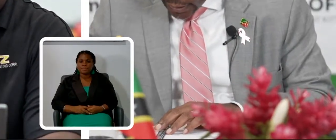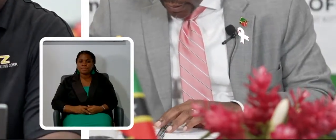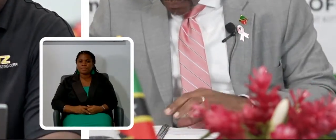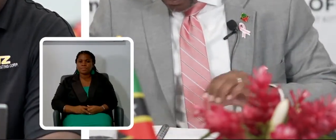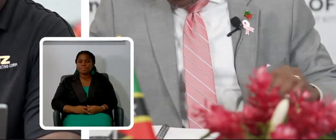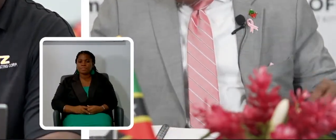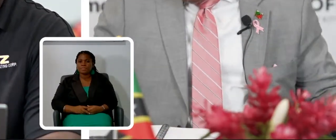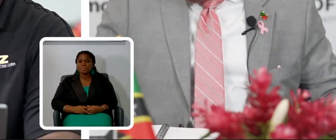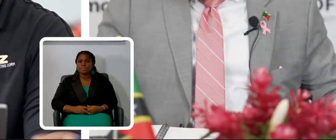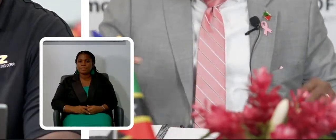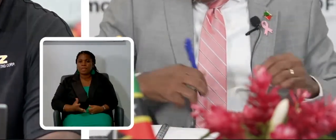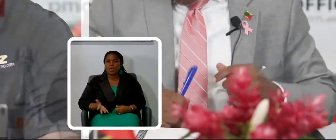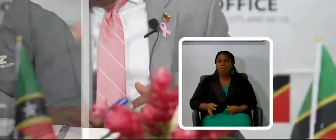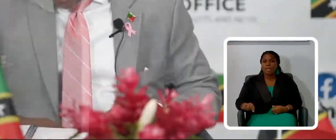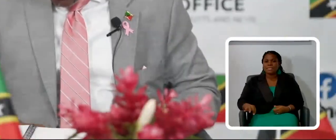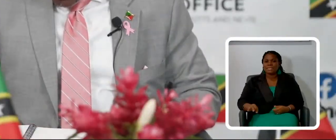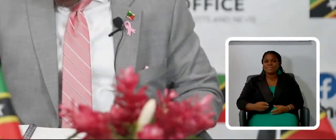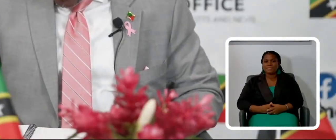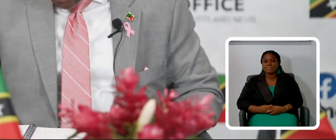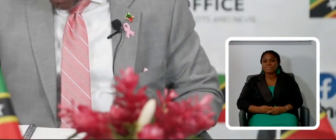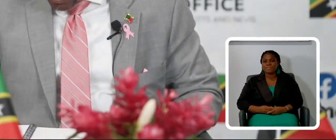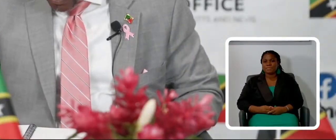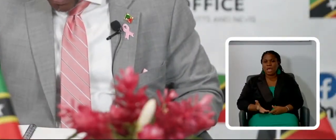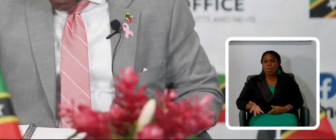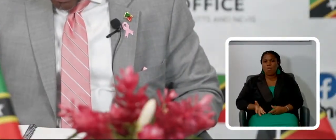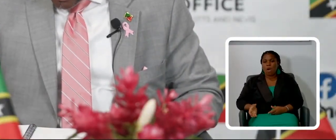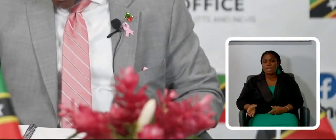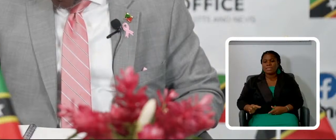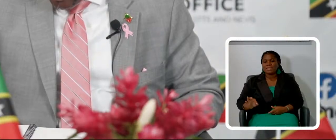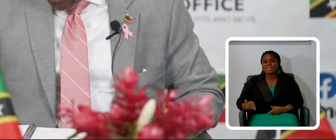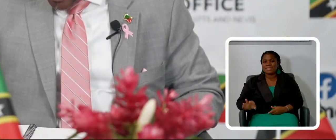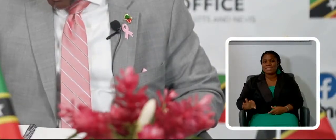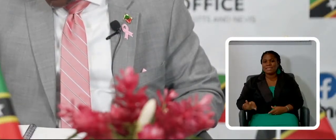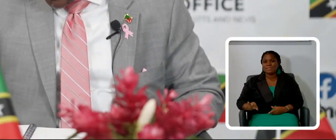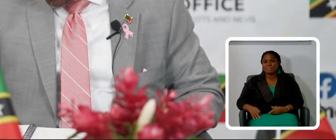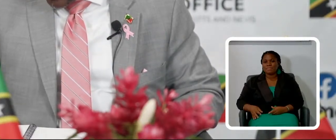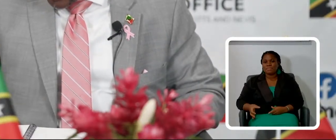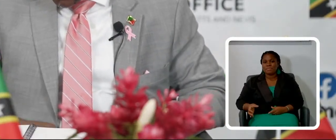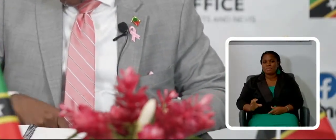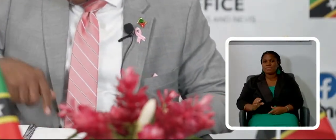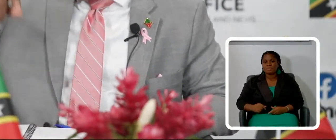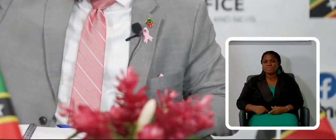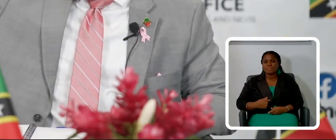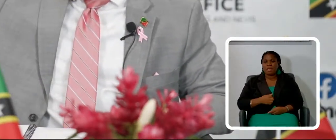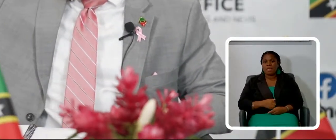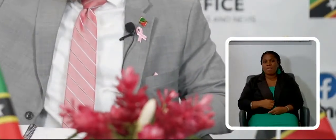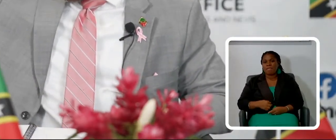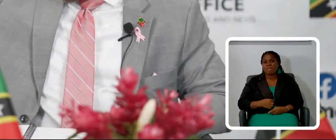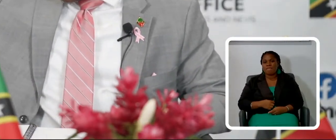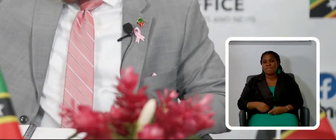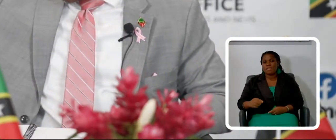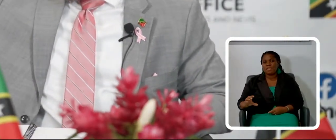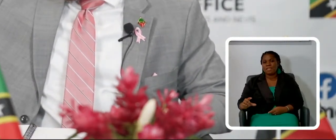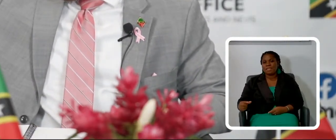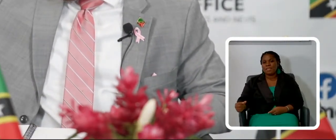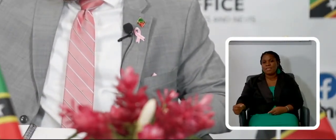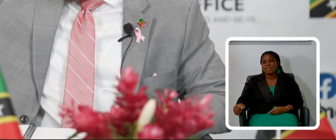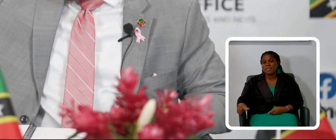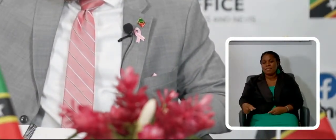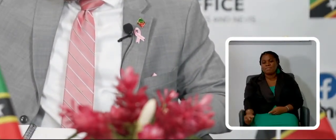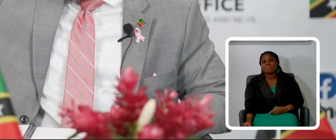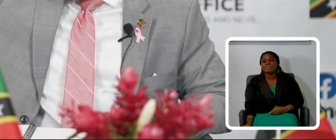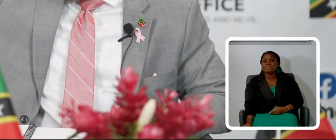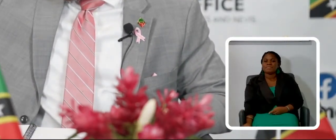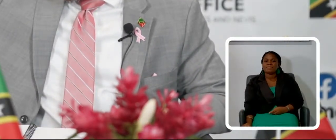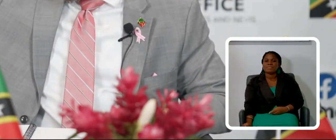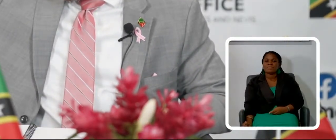right. Thank you very much for your questions. Now, with respect to the police training school, are you speaking about the one at Nima, next to